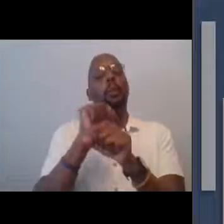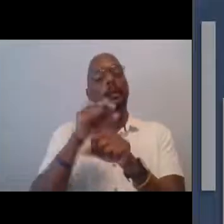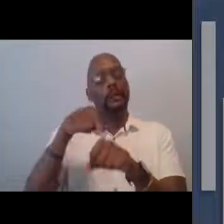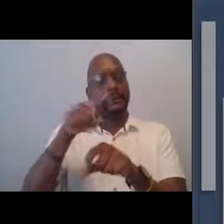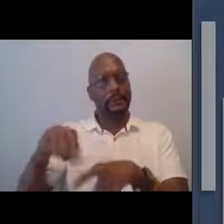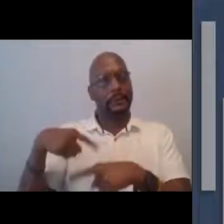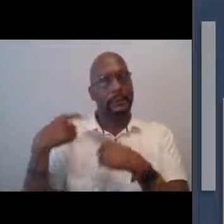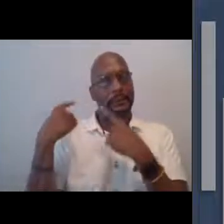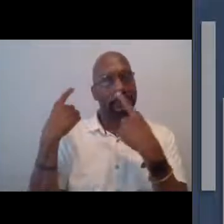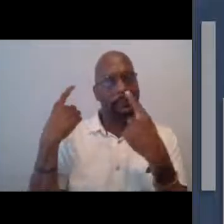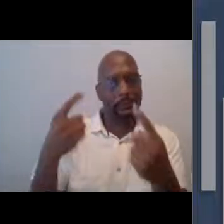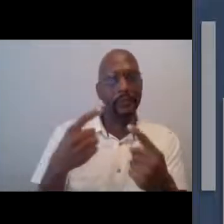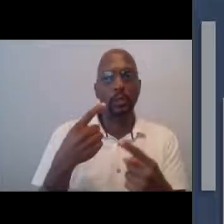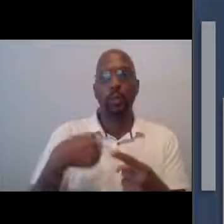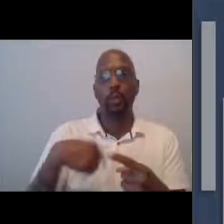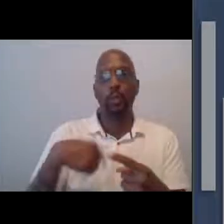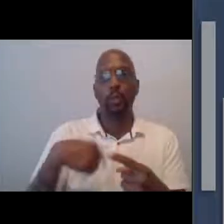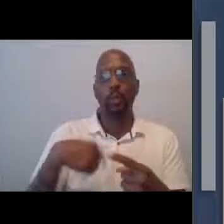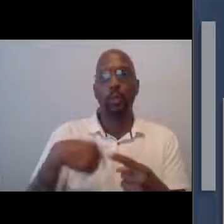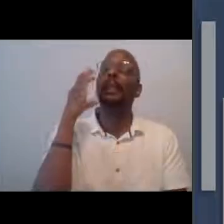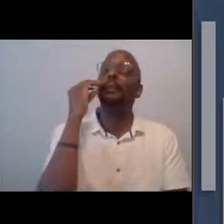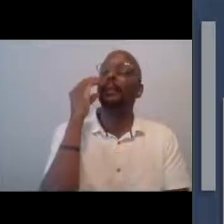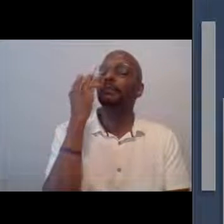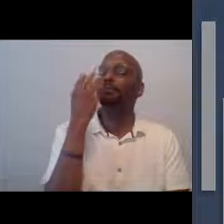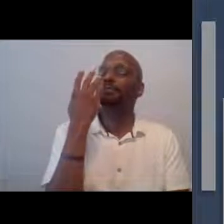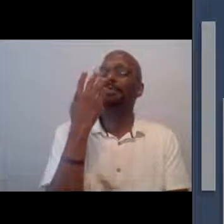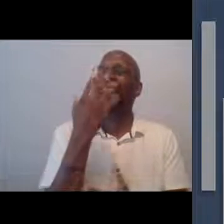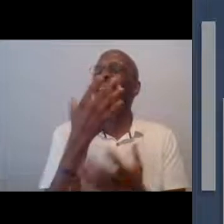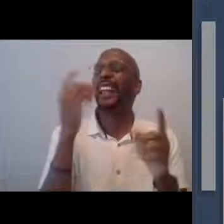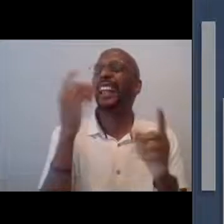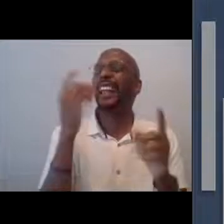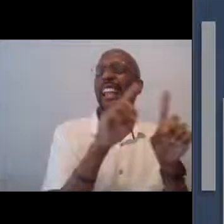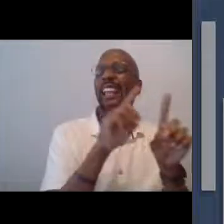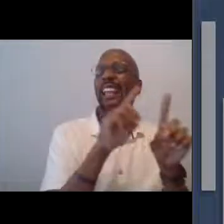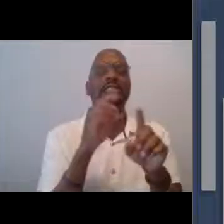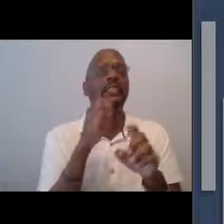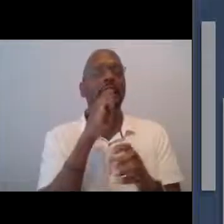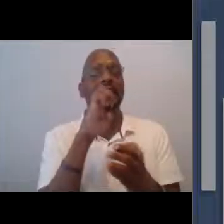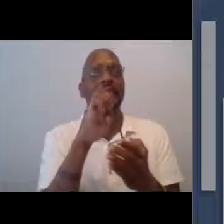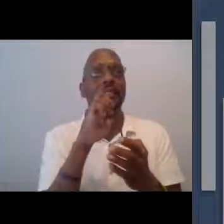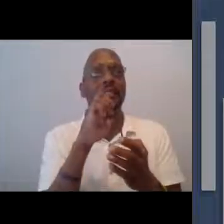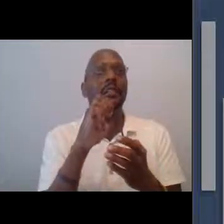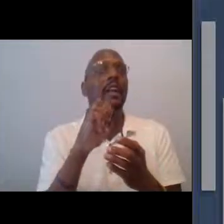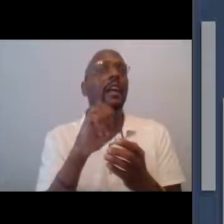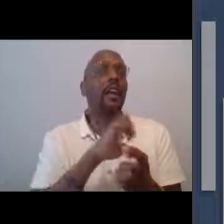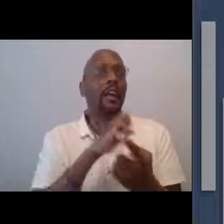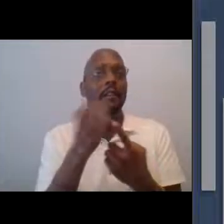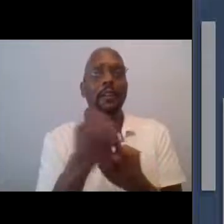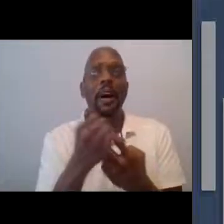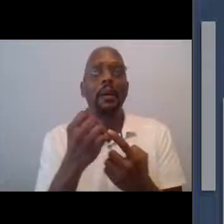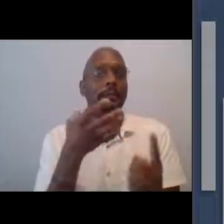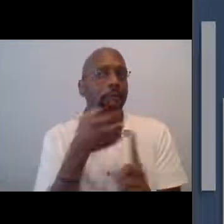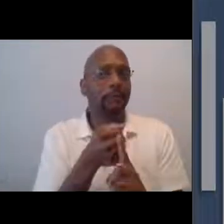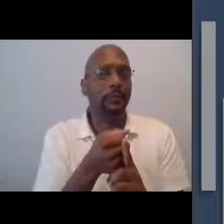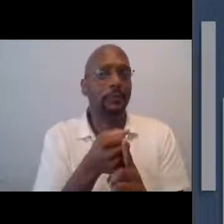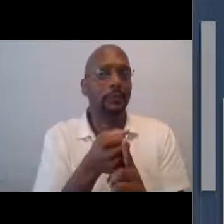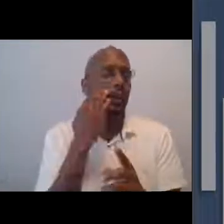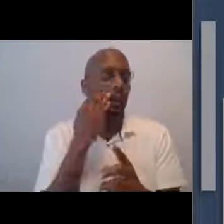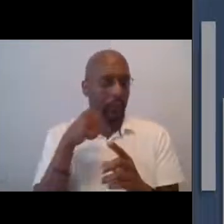and we've experienced a lot of the environmental impacts but more so today, this